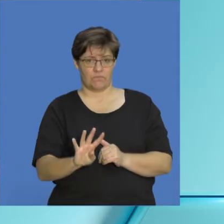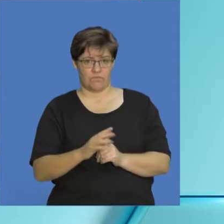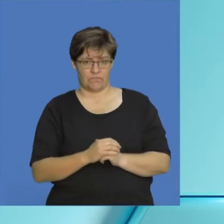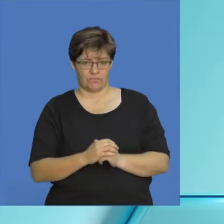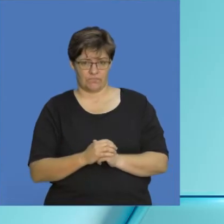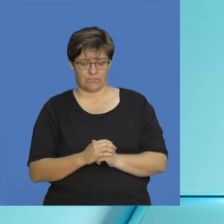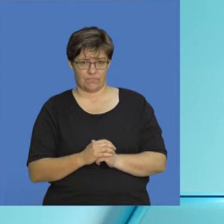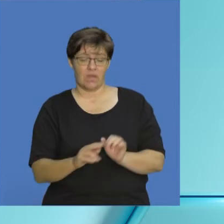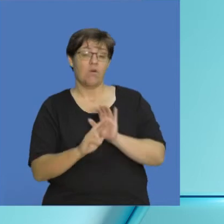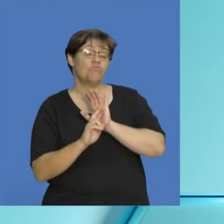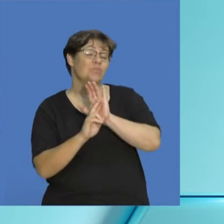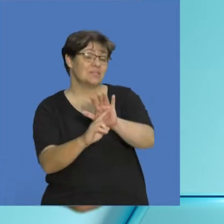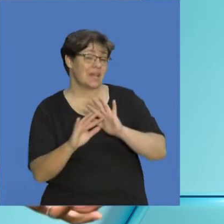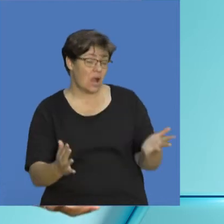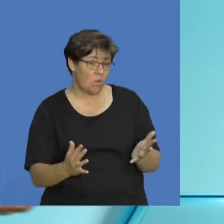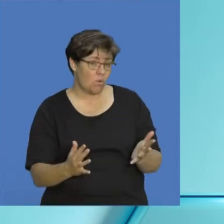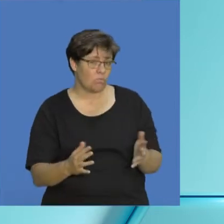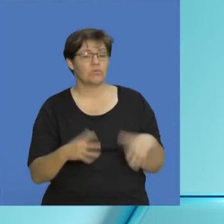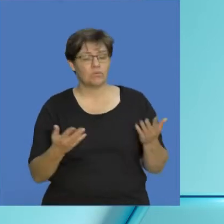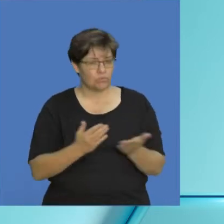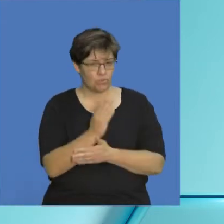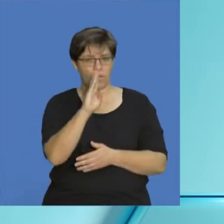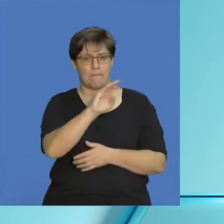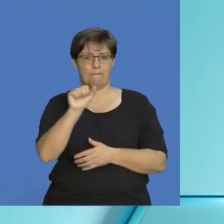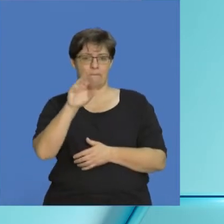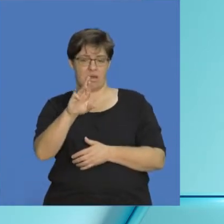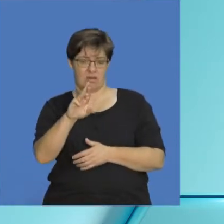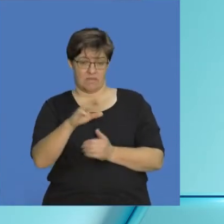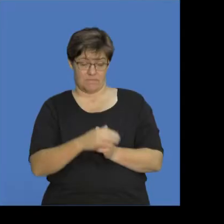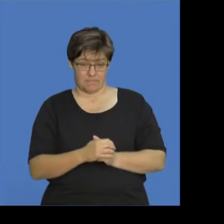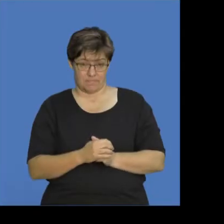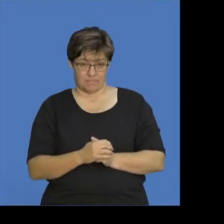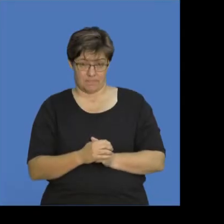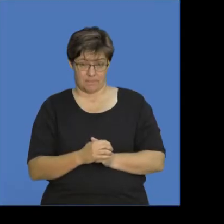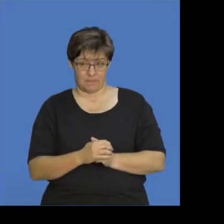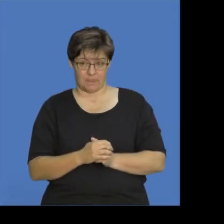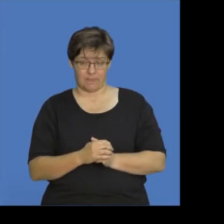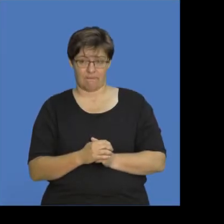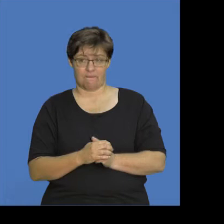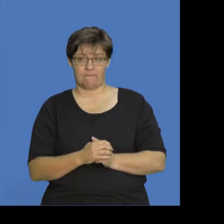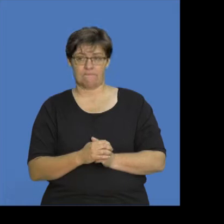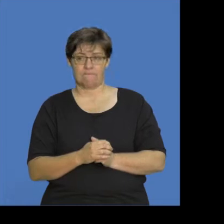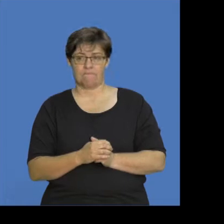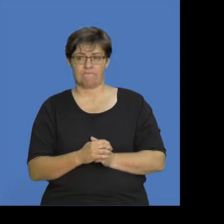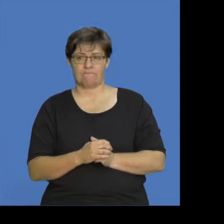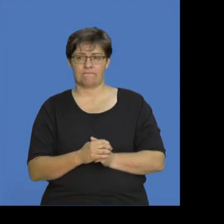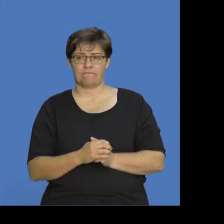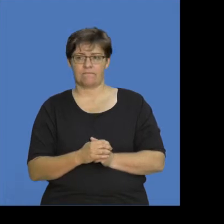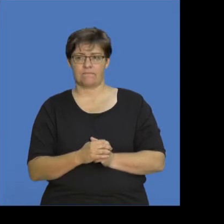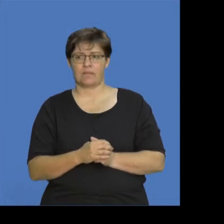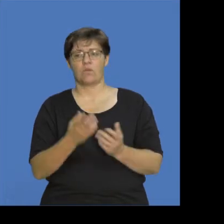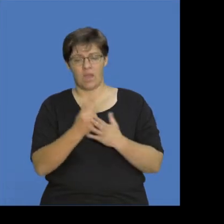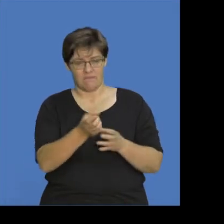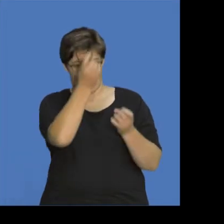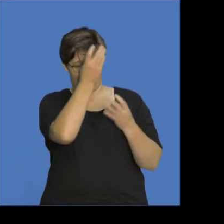this data as a bar graph? Okay, so let's see. So we have